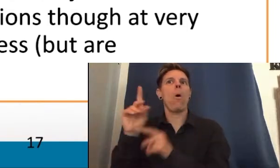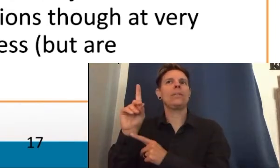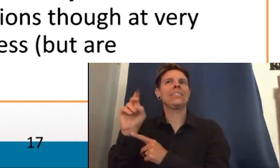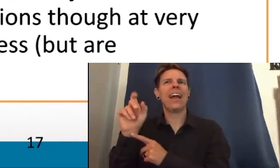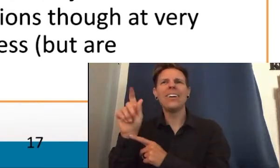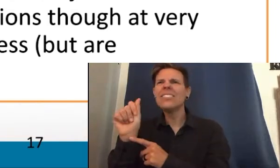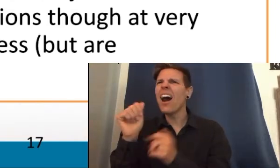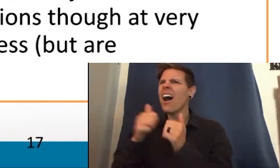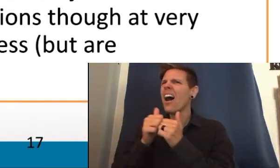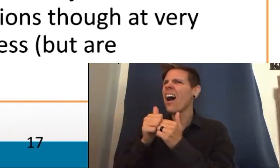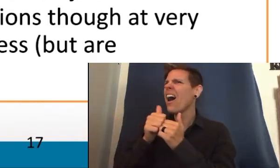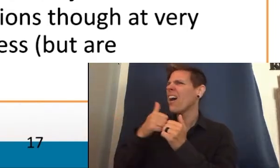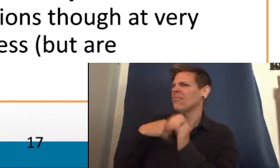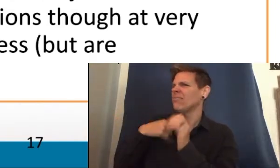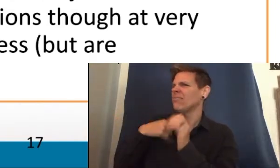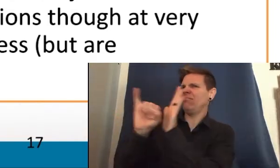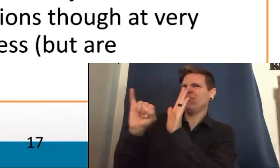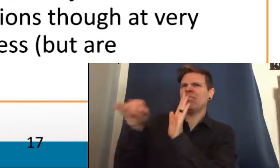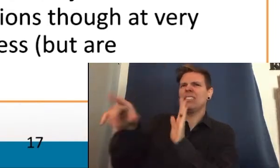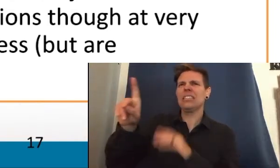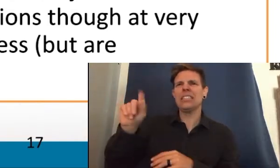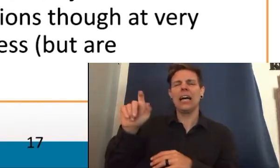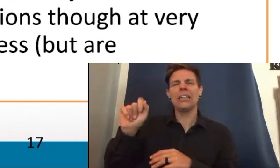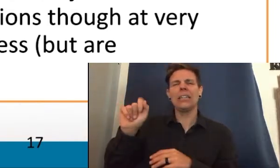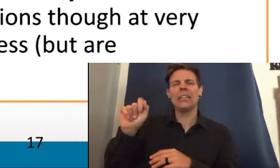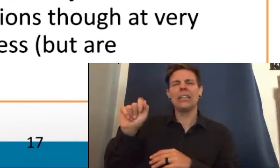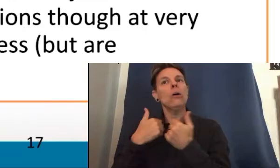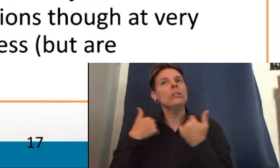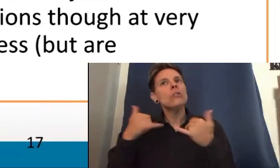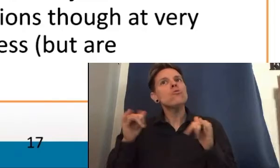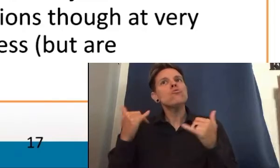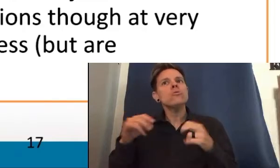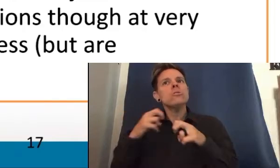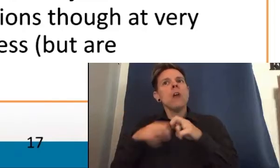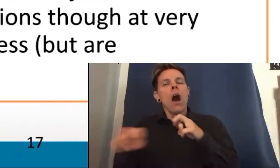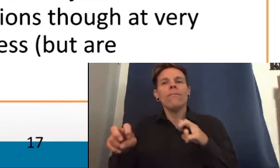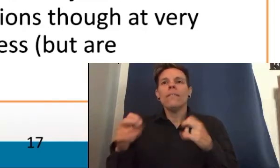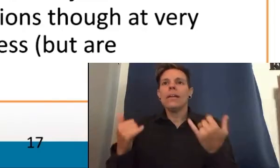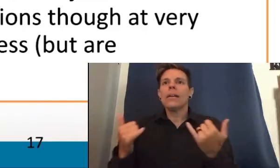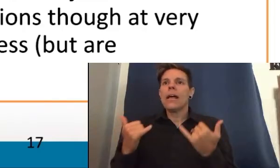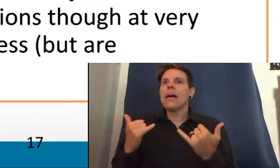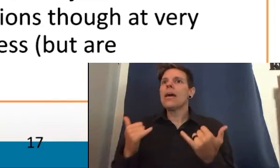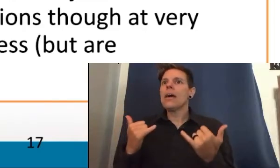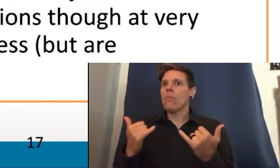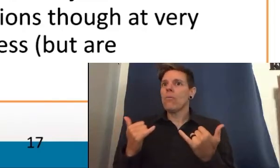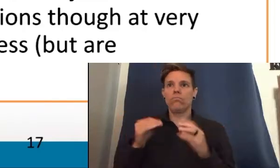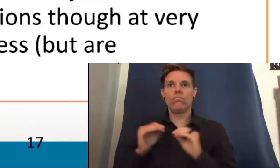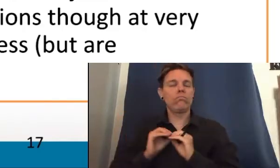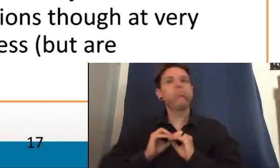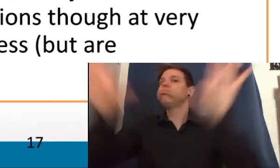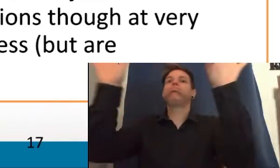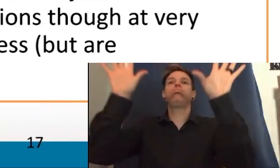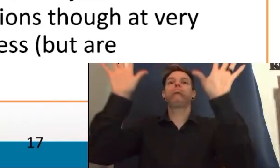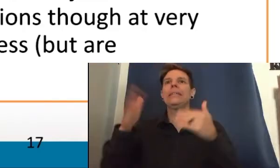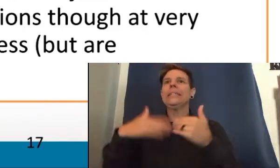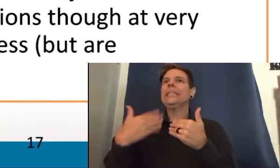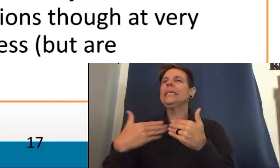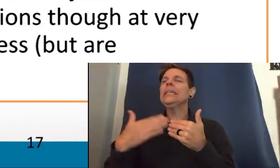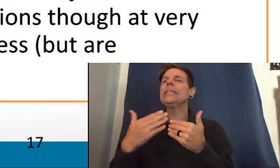Delta a concern? Again, it's a concern fundamentally because it's radically more transmissible than its